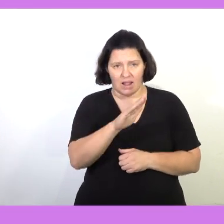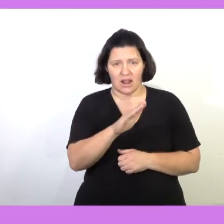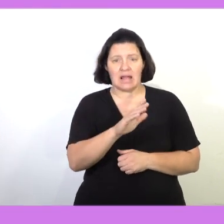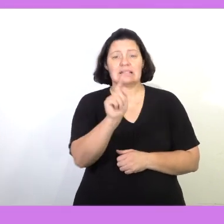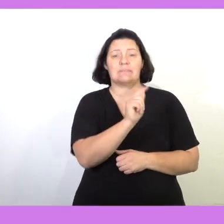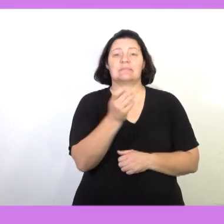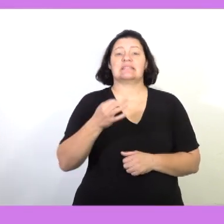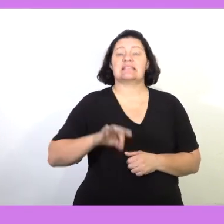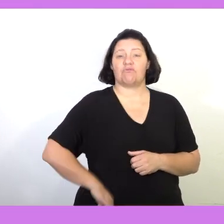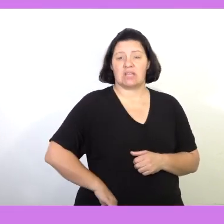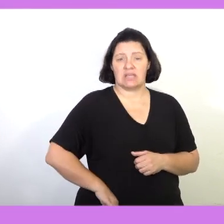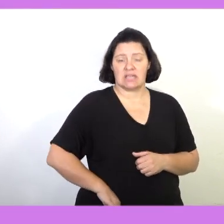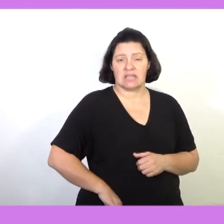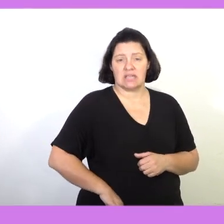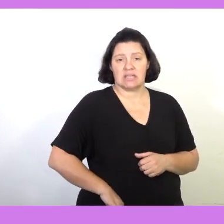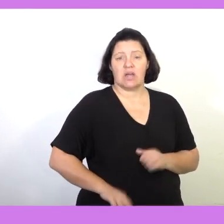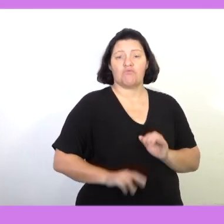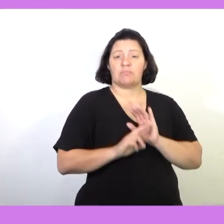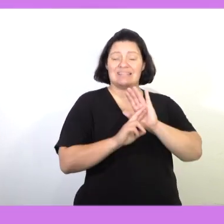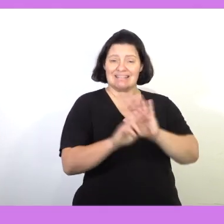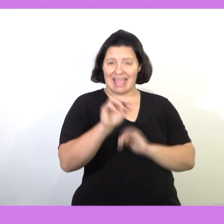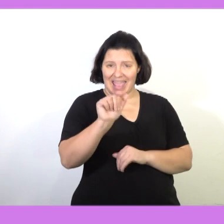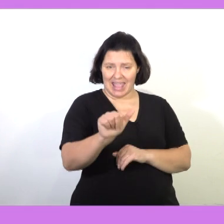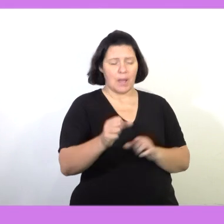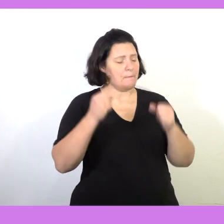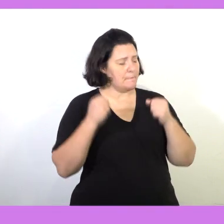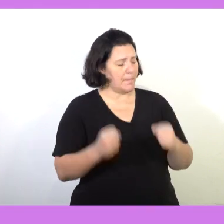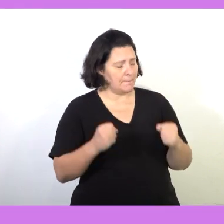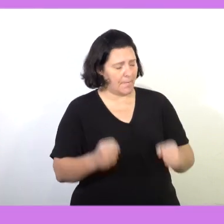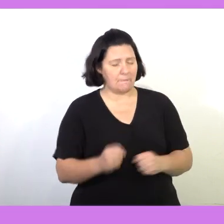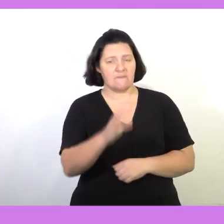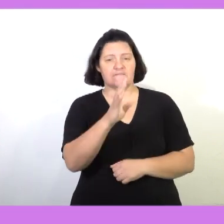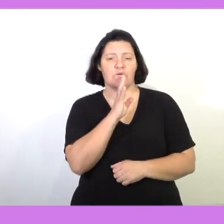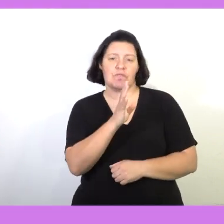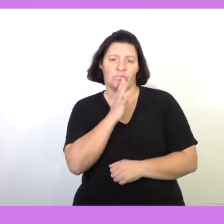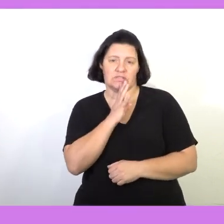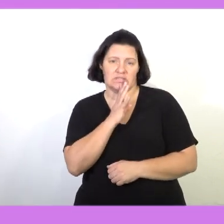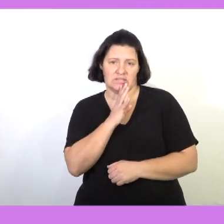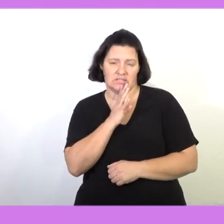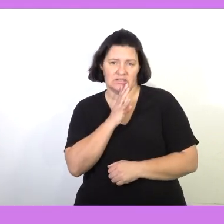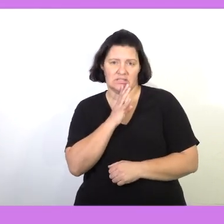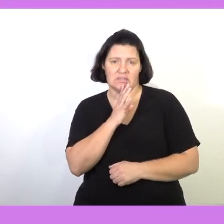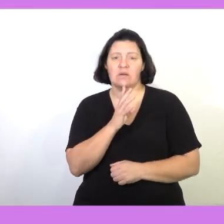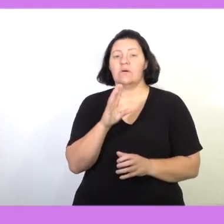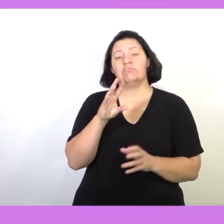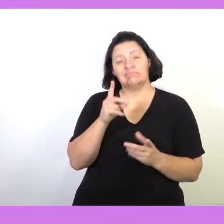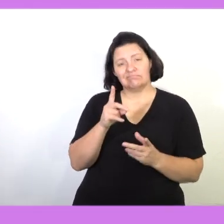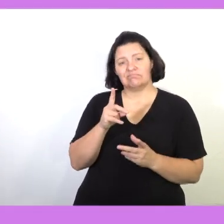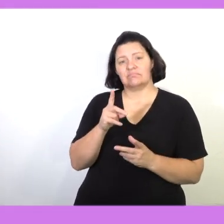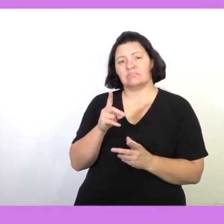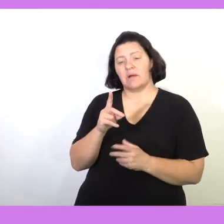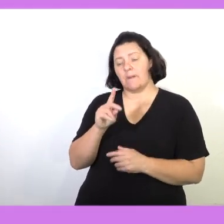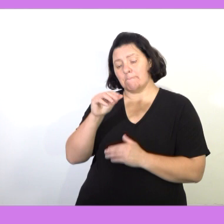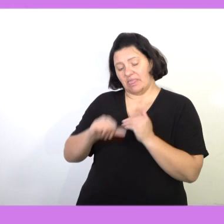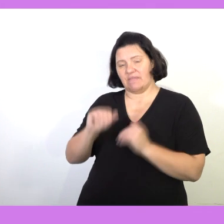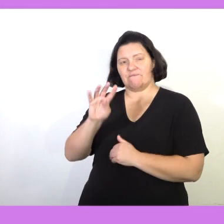that Tshepi's salary, which is represented by A, will still be 4,000 rand in the